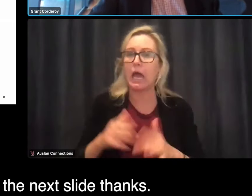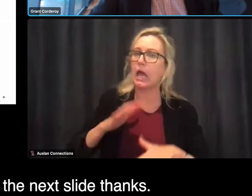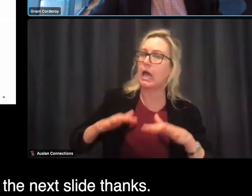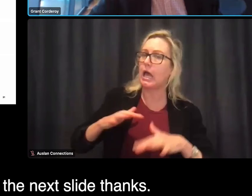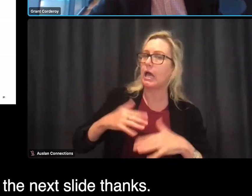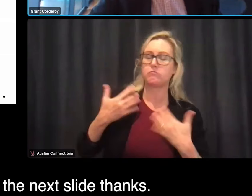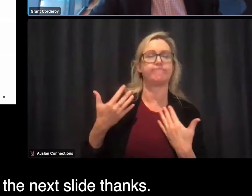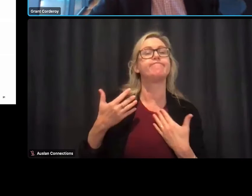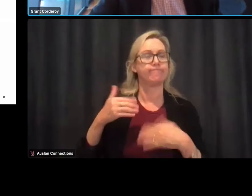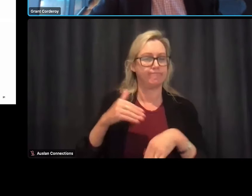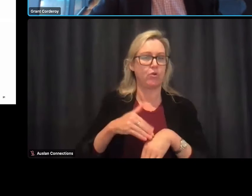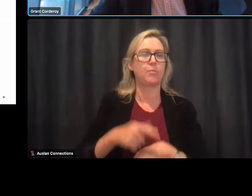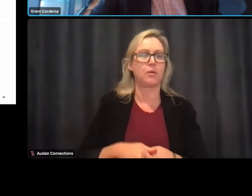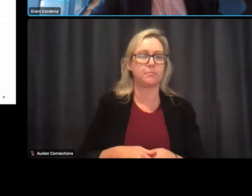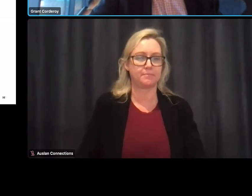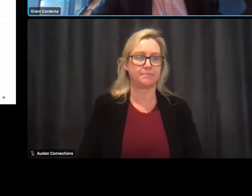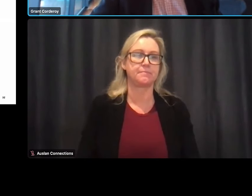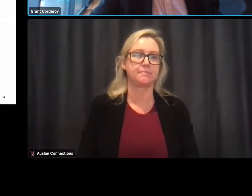to the next slide, thanks.